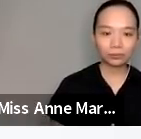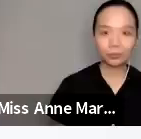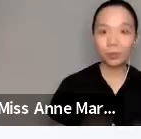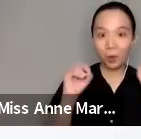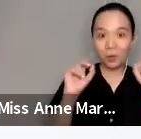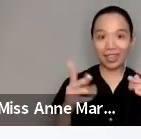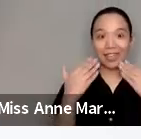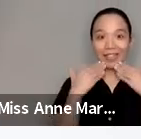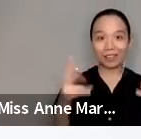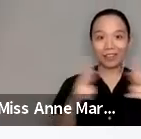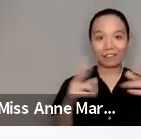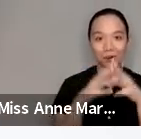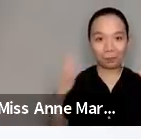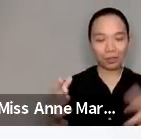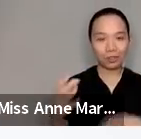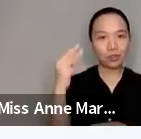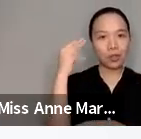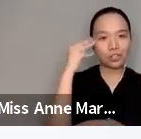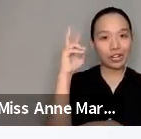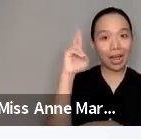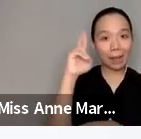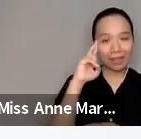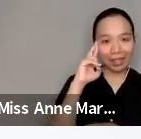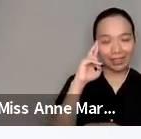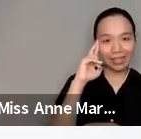Okay, thank you very much, Mr. Ramdani.